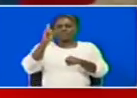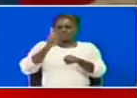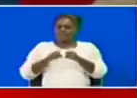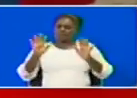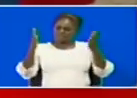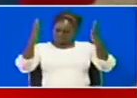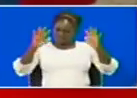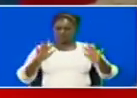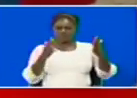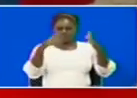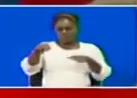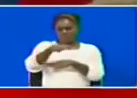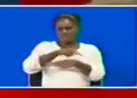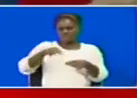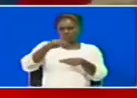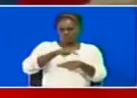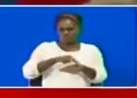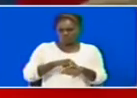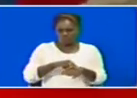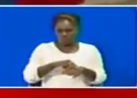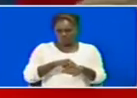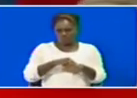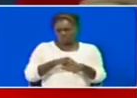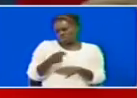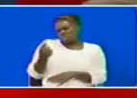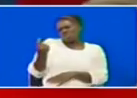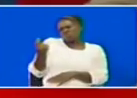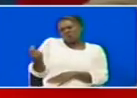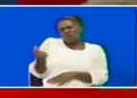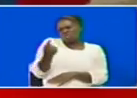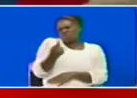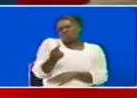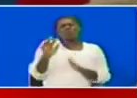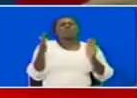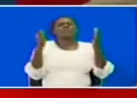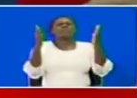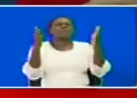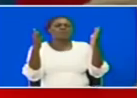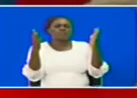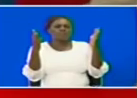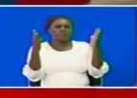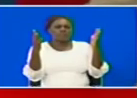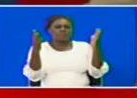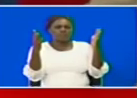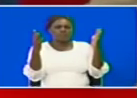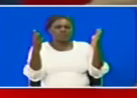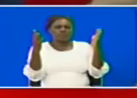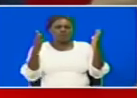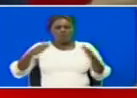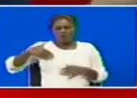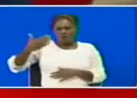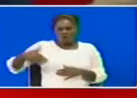celebrated in our nation's capital there was little to celebrate for struggling families